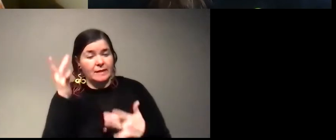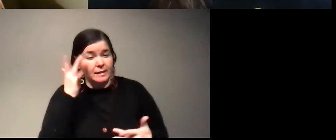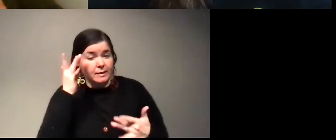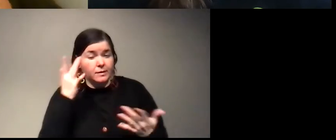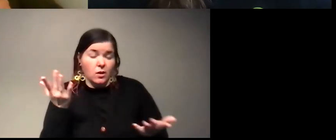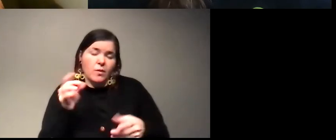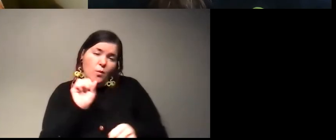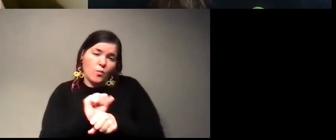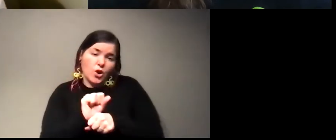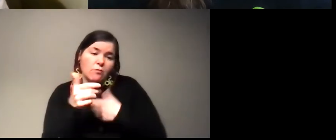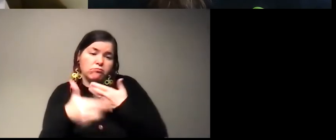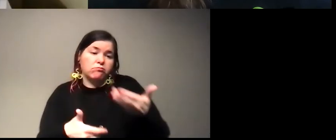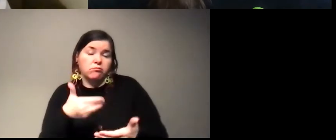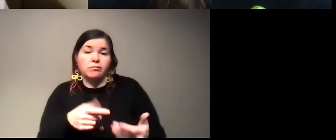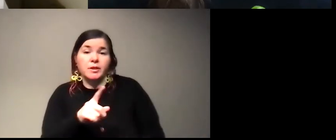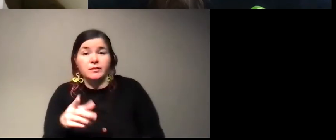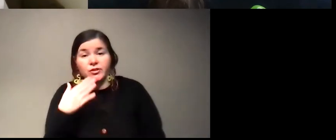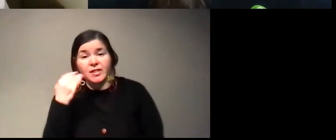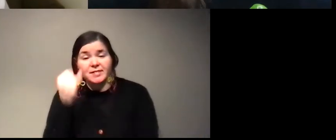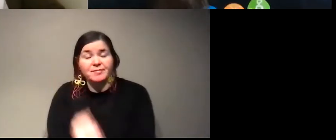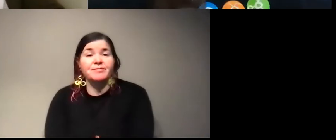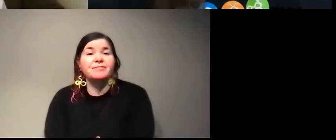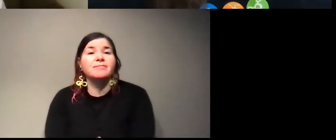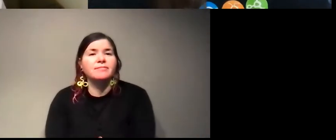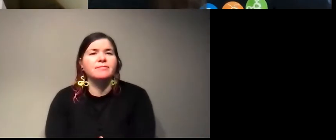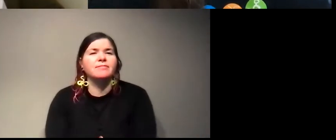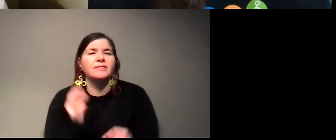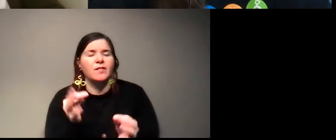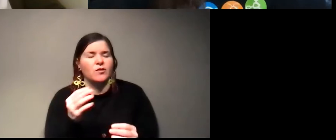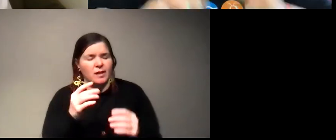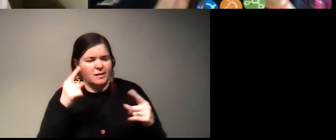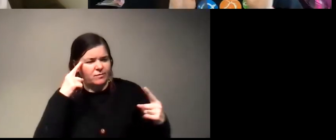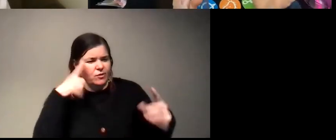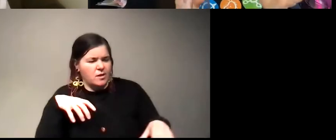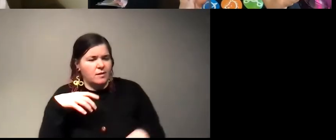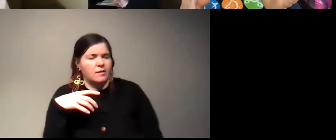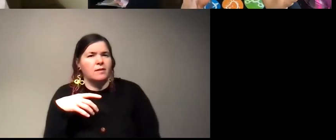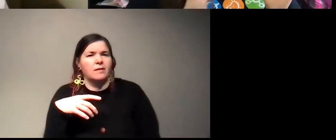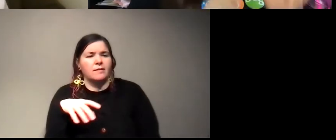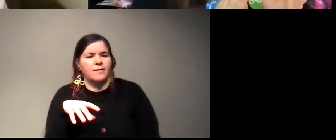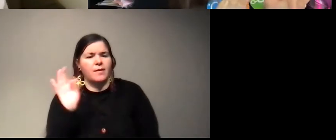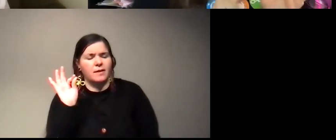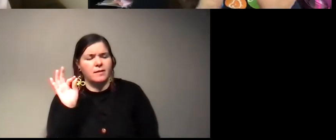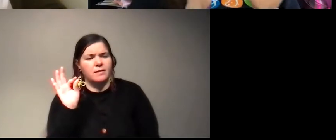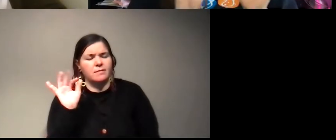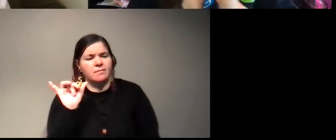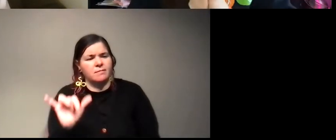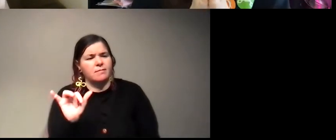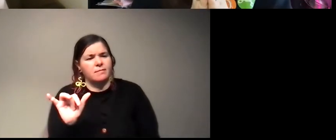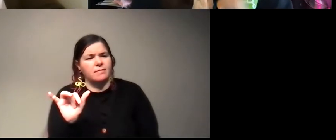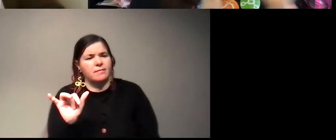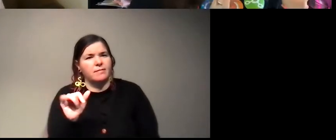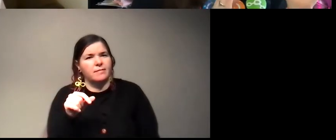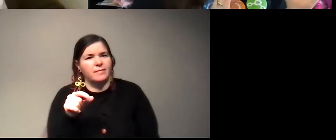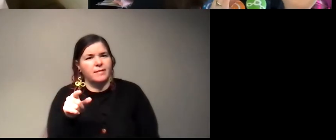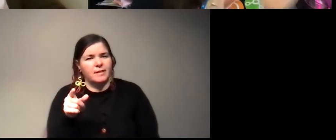they're working on that. You all have the right idea. For sure. Yeah, it's always shocking, like finding the fine